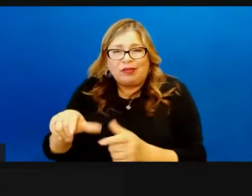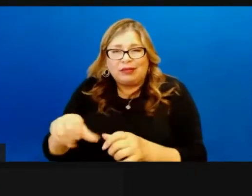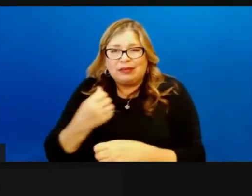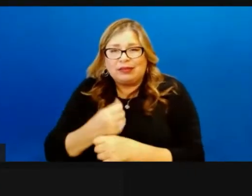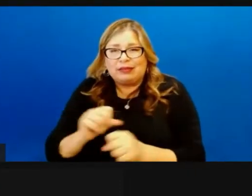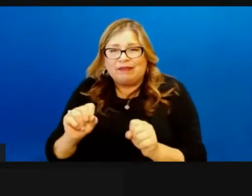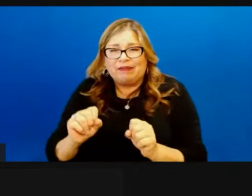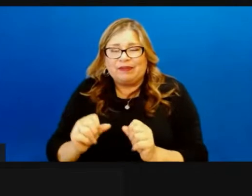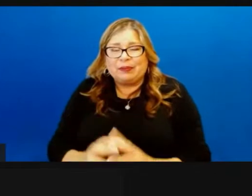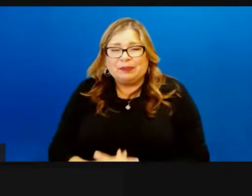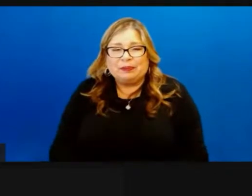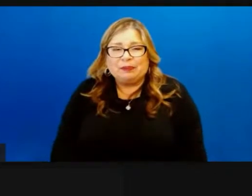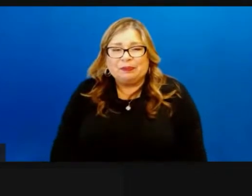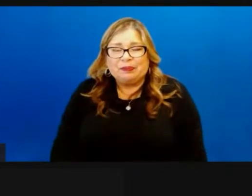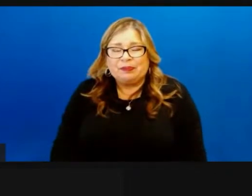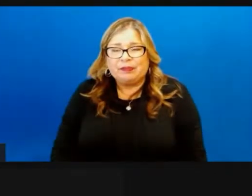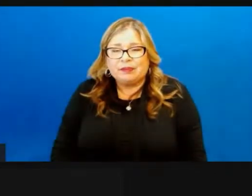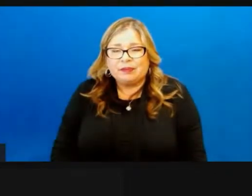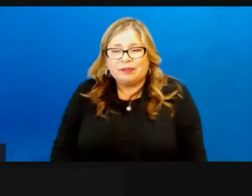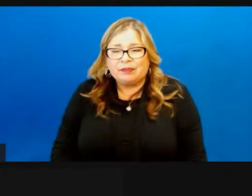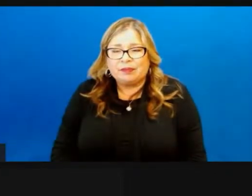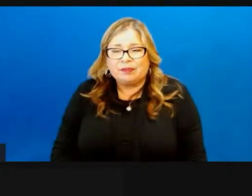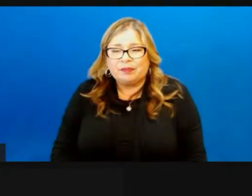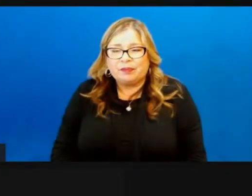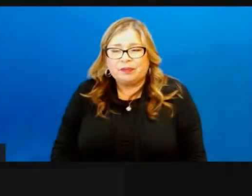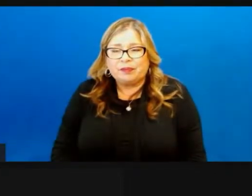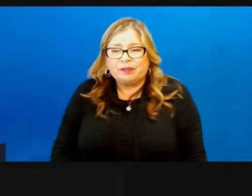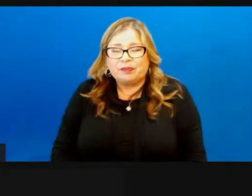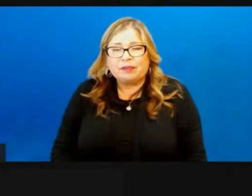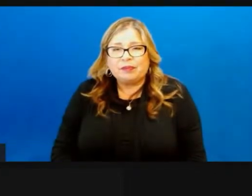Next question comes from Don Thompson with the AP.